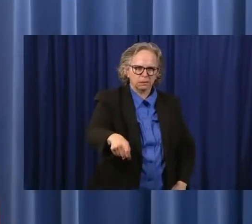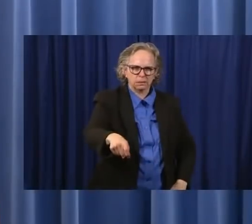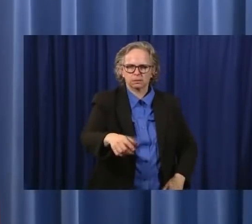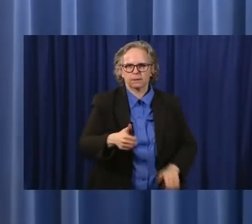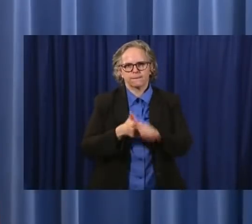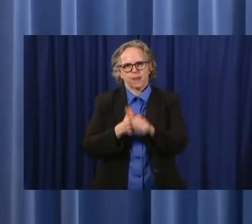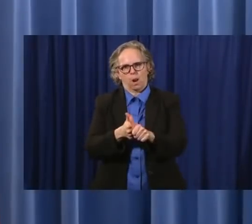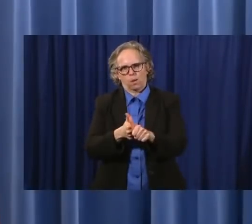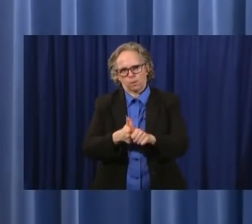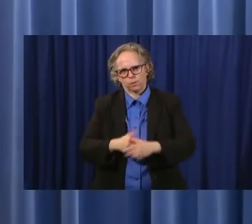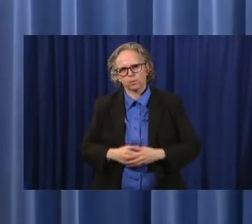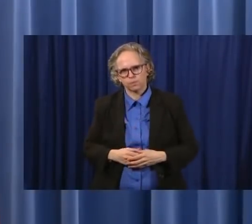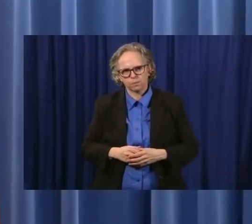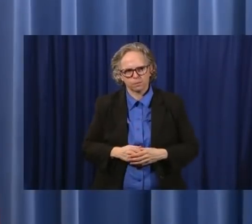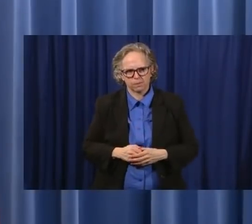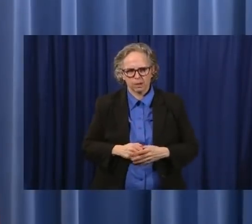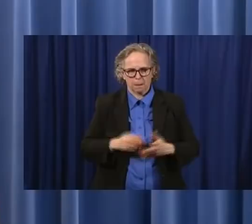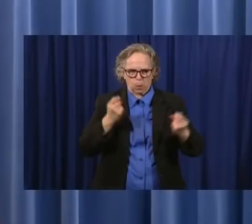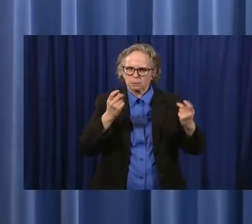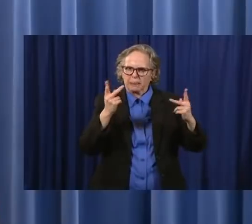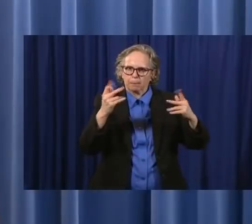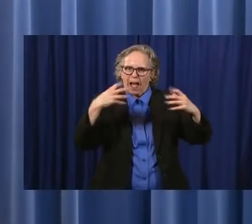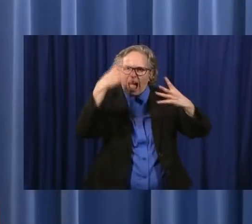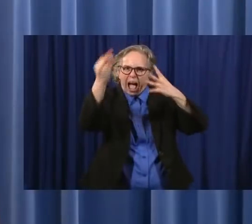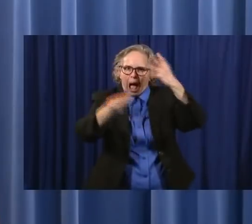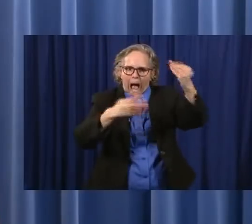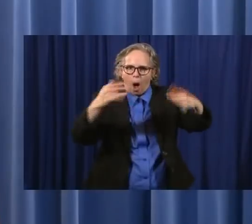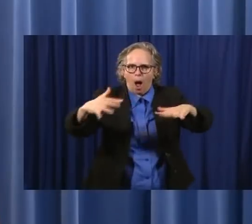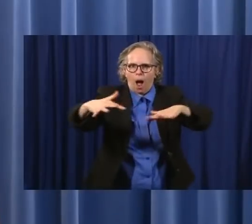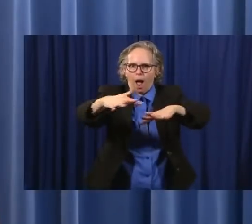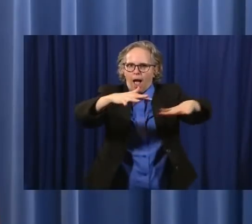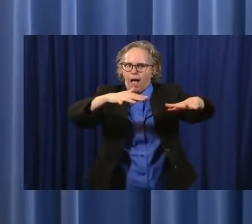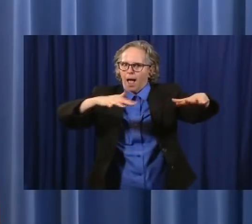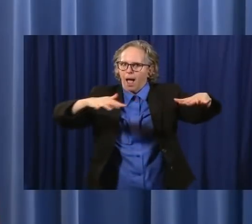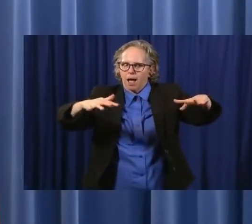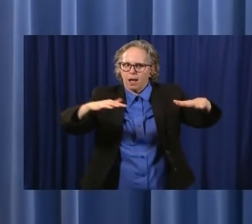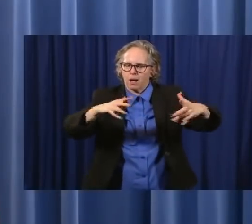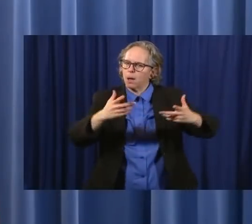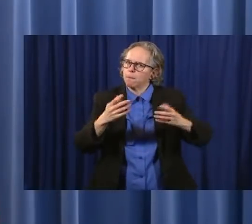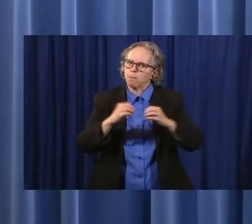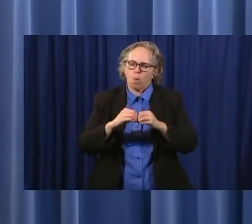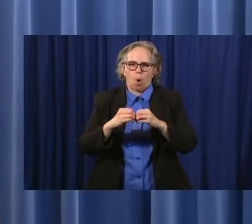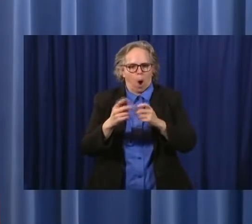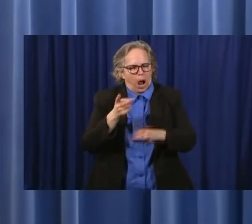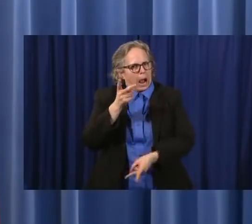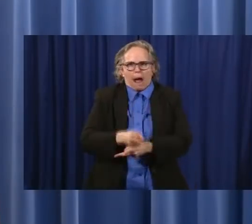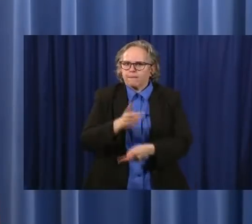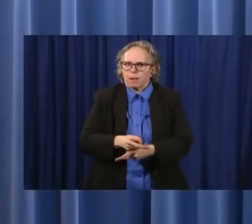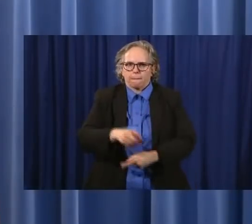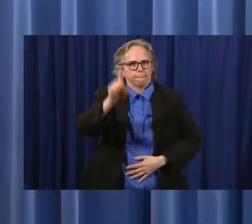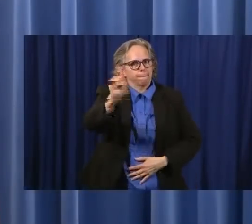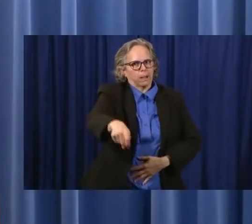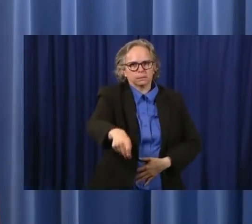move around more, they've got to even, even be more cautious. Thank you.